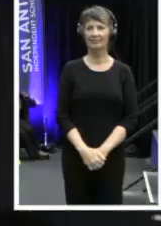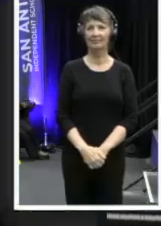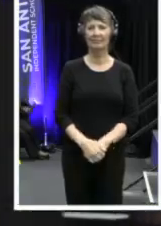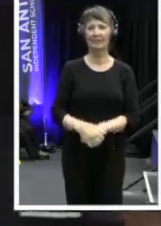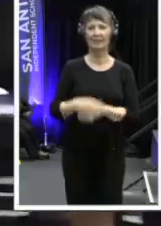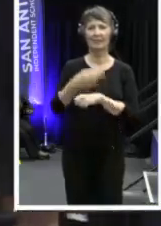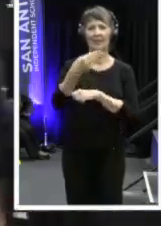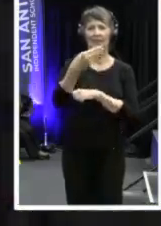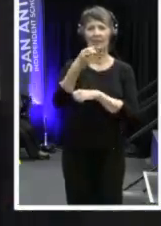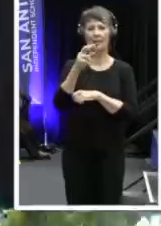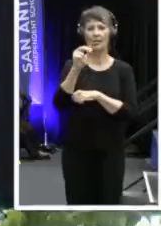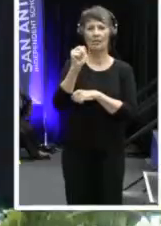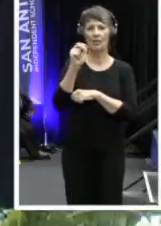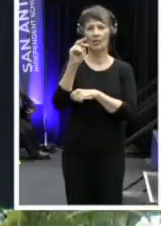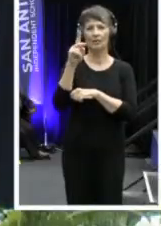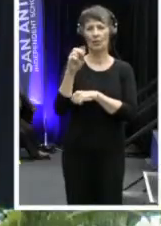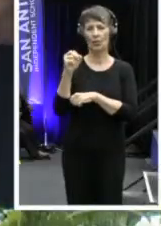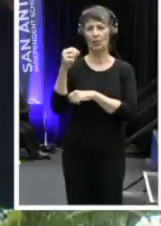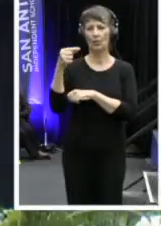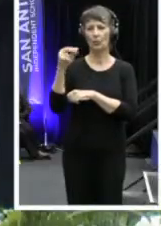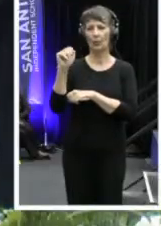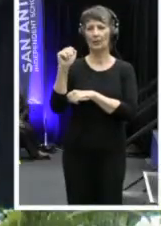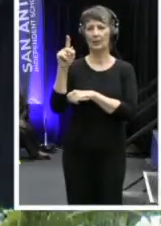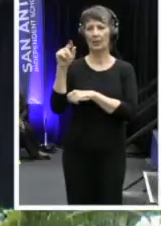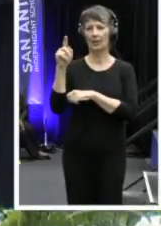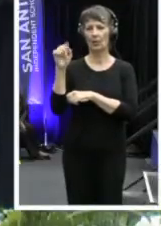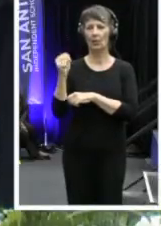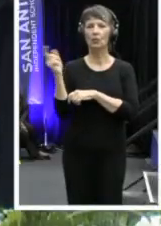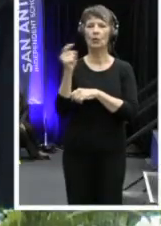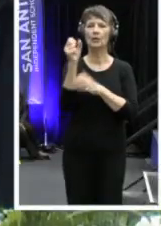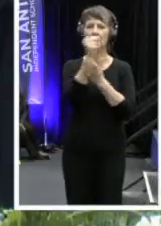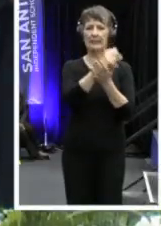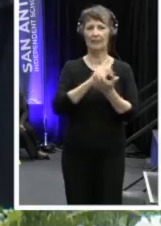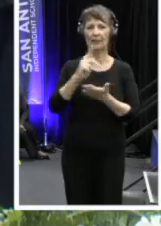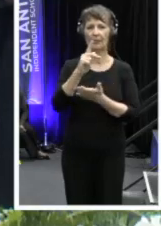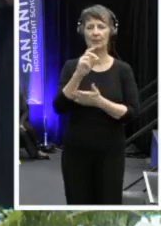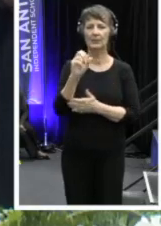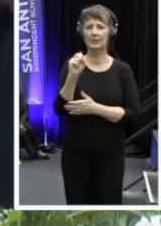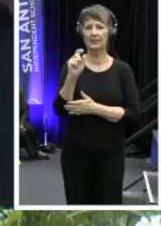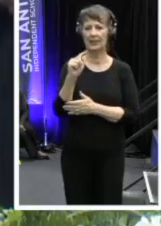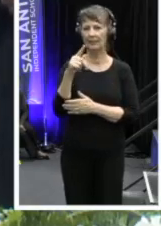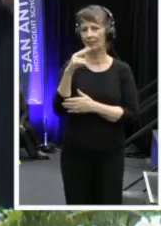Gerardo Azael Guardado will be attending St. Philip's College.